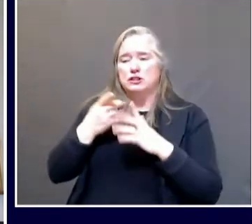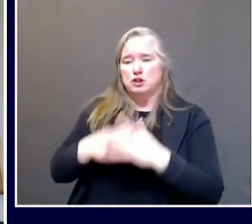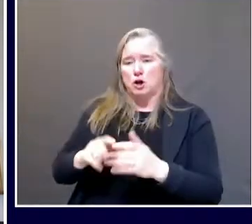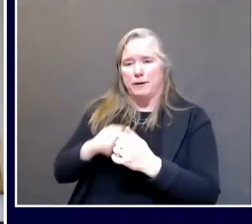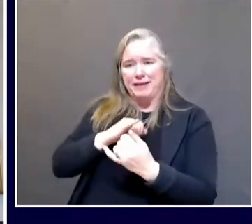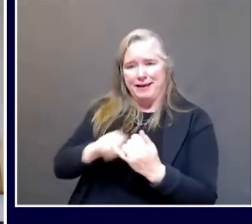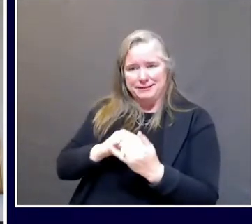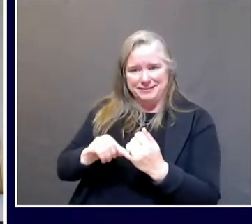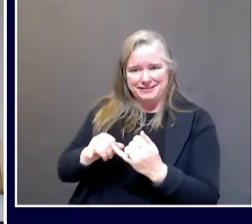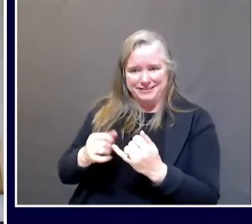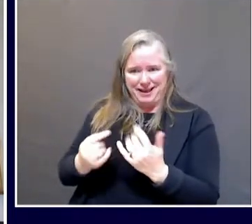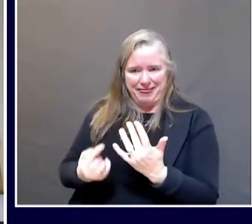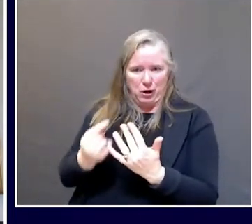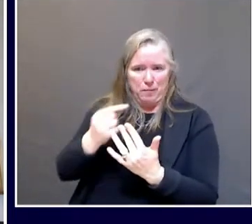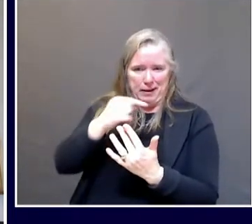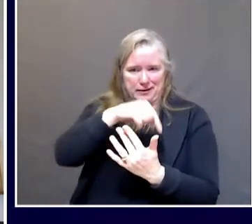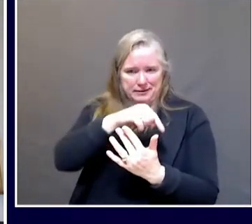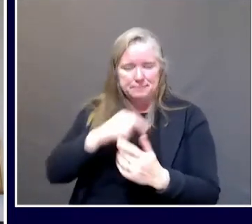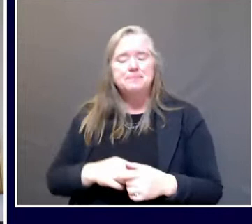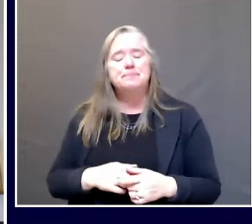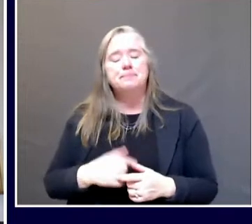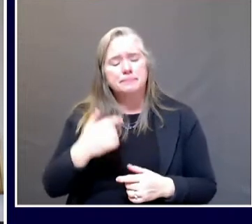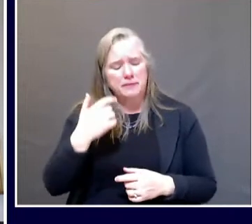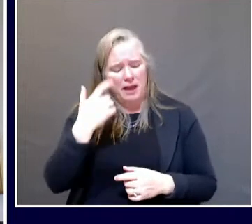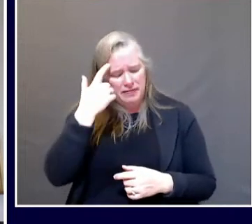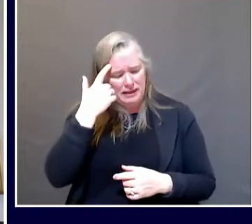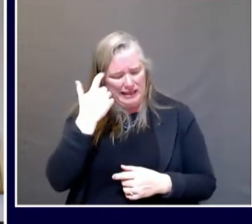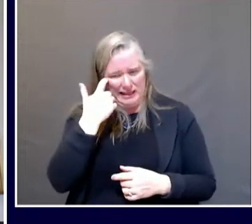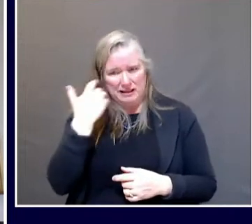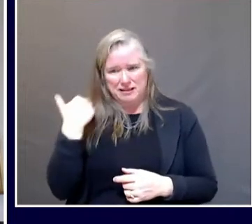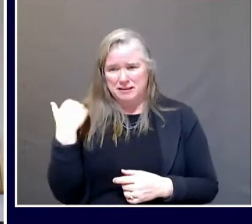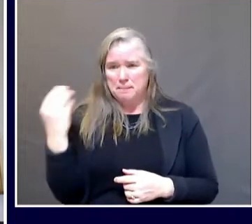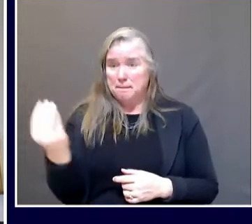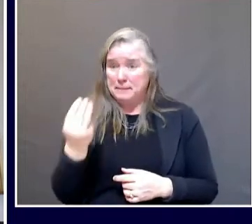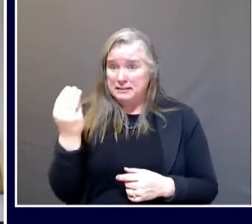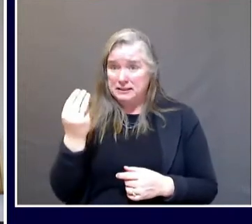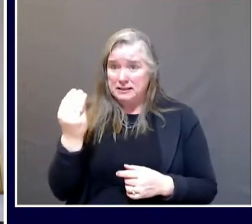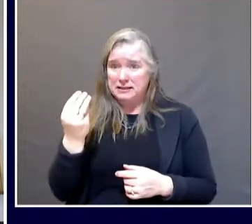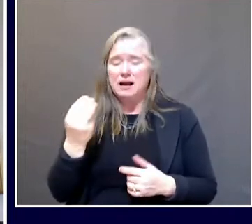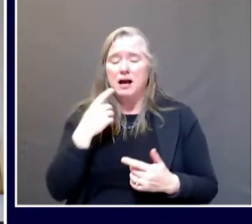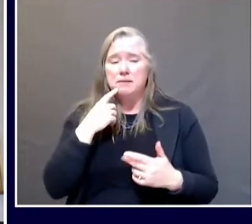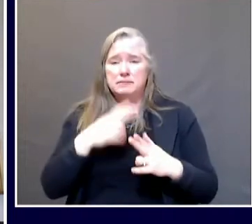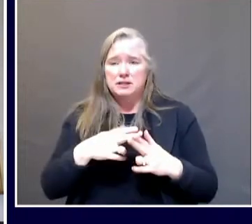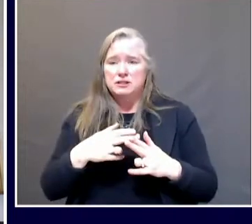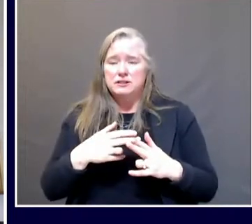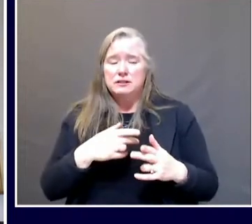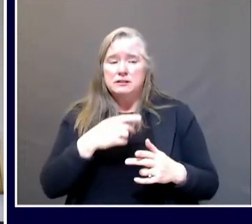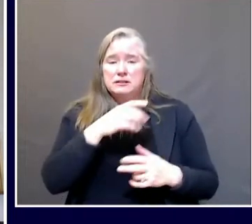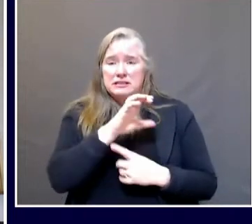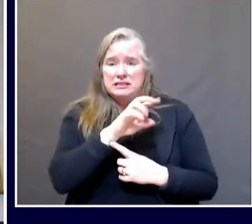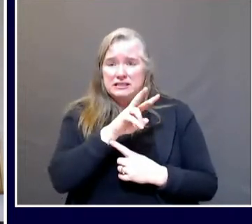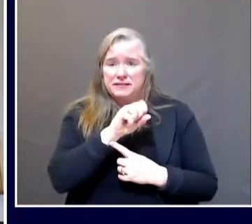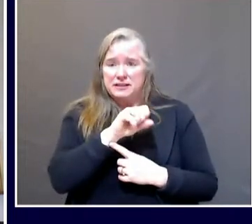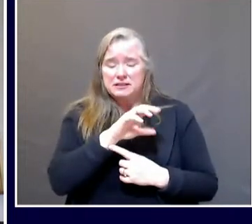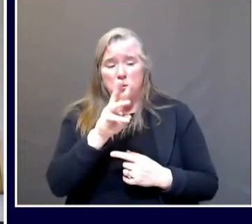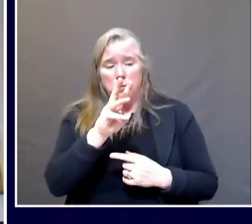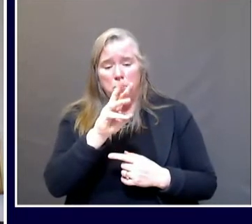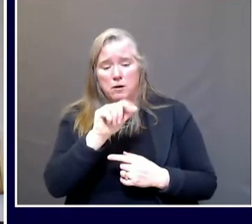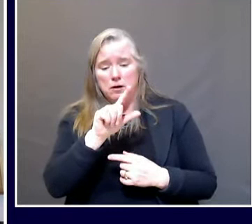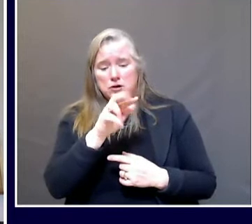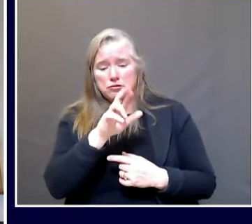A couple of days ago, I think Monday, I noted that I was disappointed with the slow pace of use